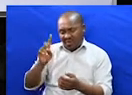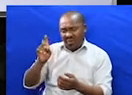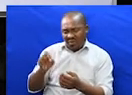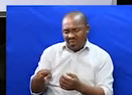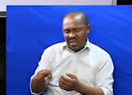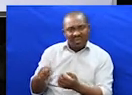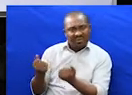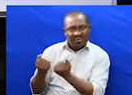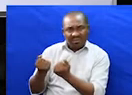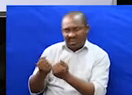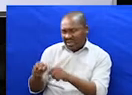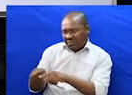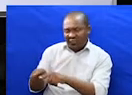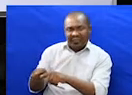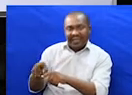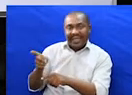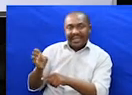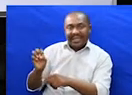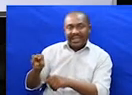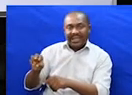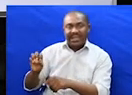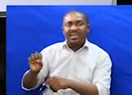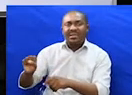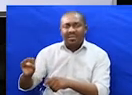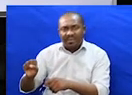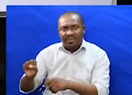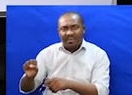of? So my dear student,